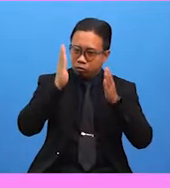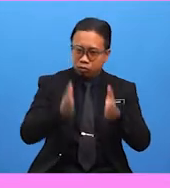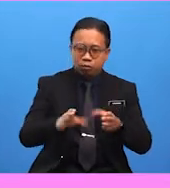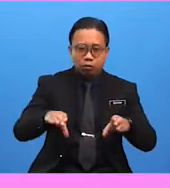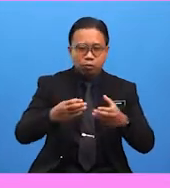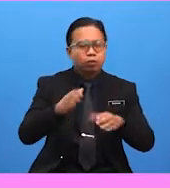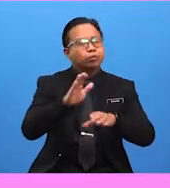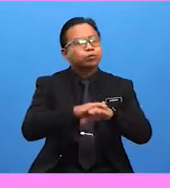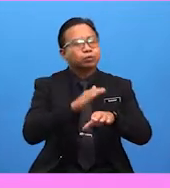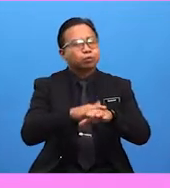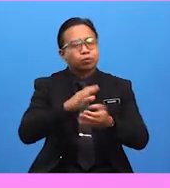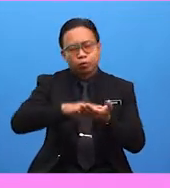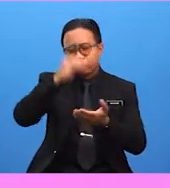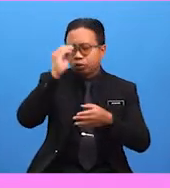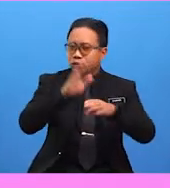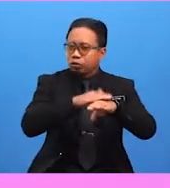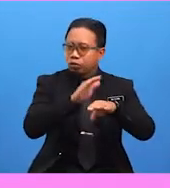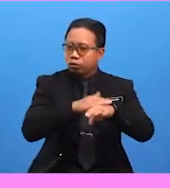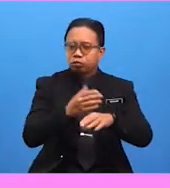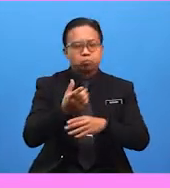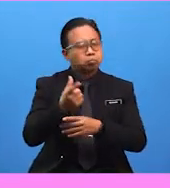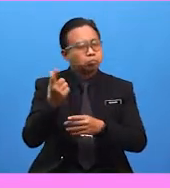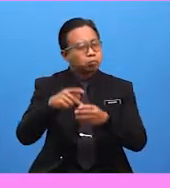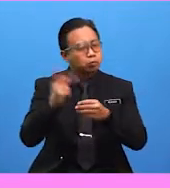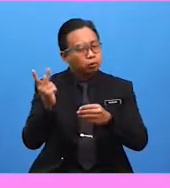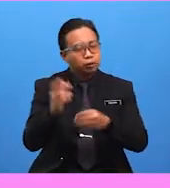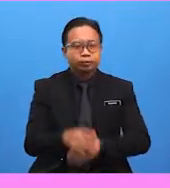are slowly fading away.